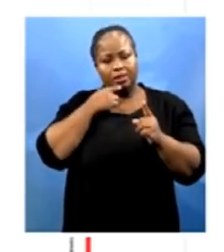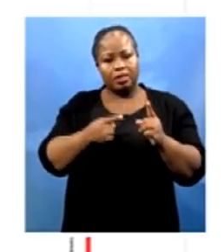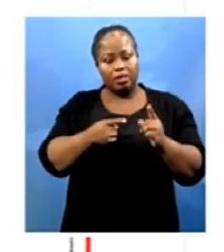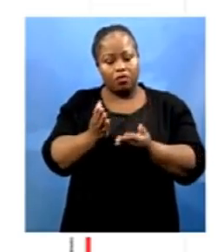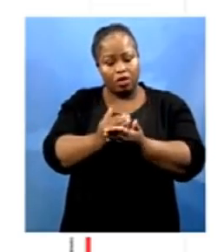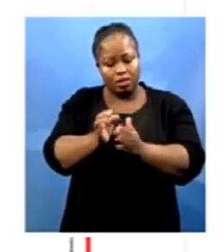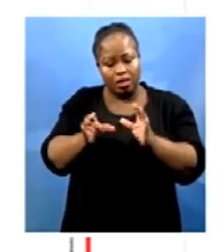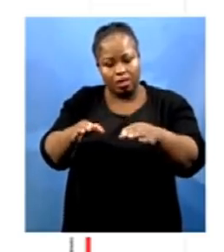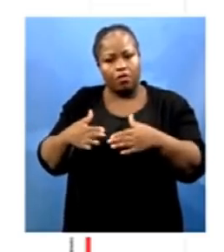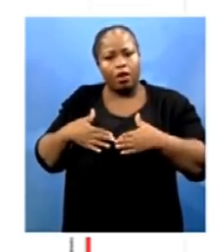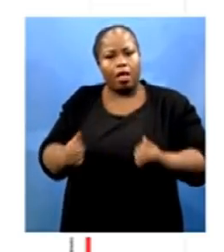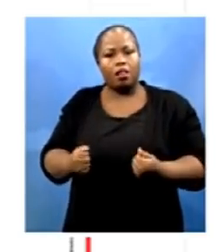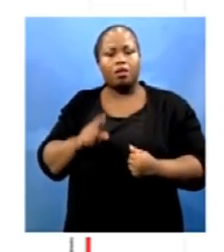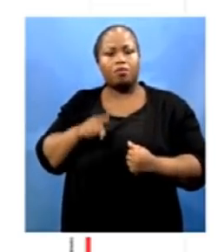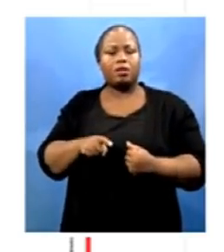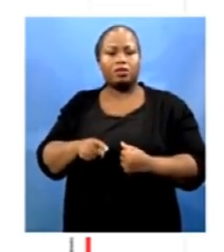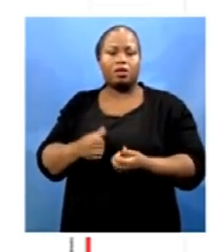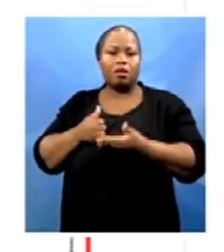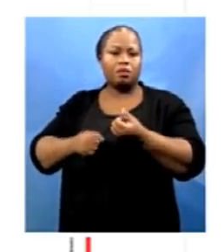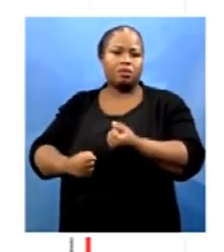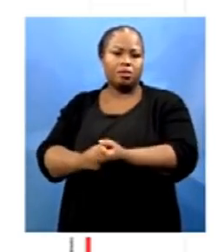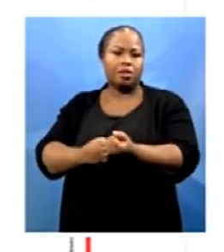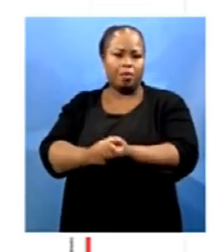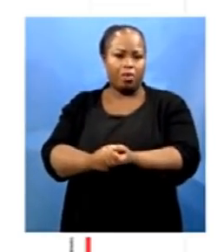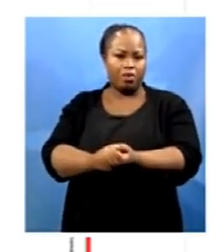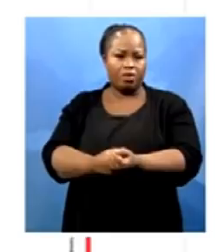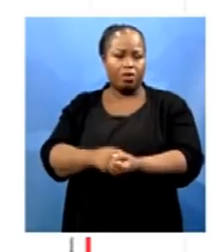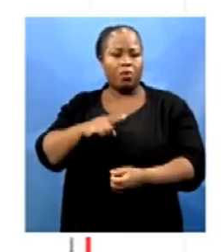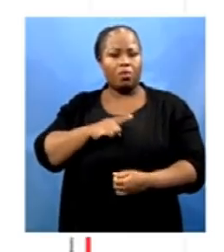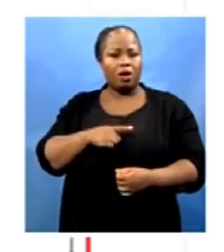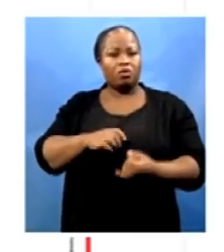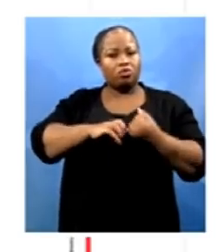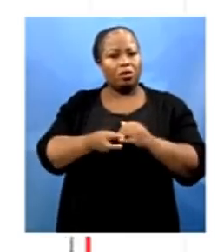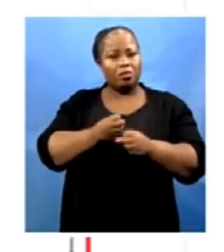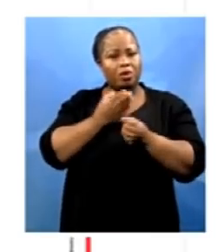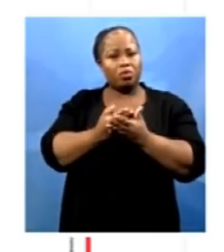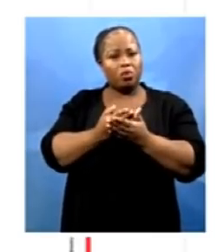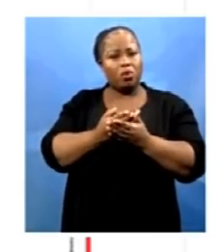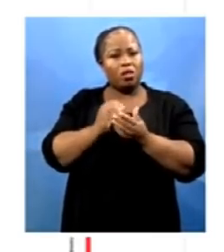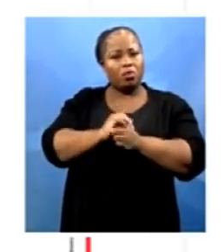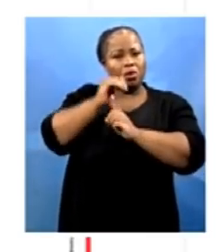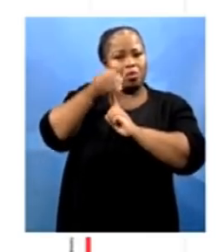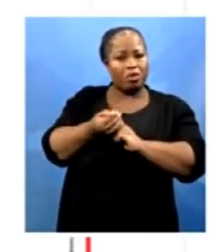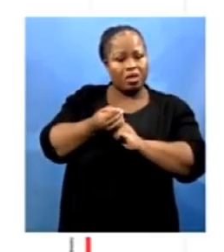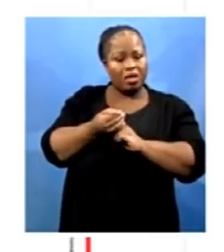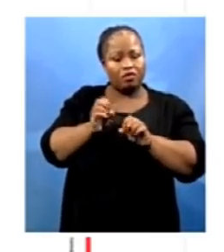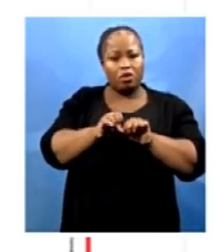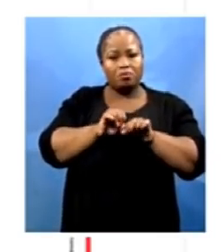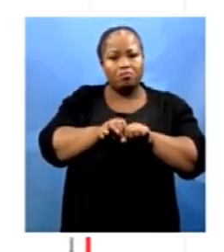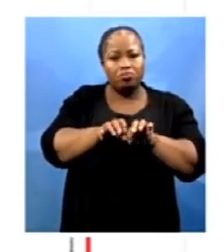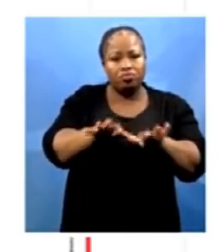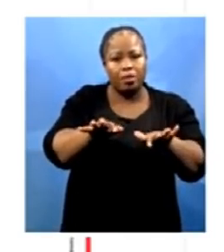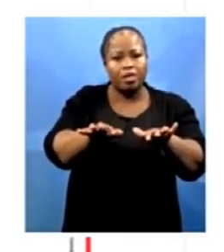contain and to delay the spread of the virus, and therefore to allow time for our health system to